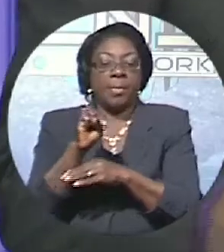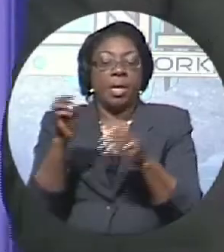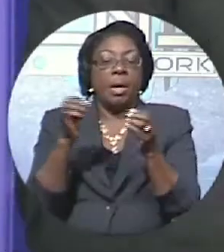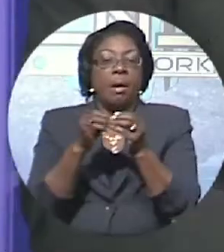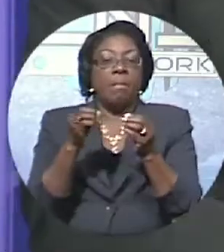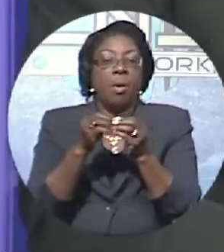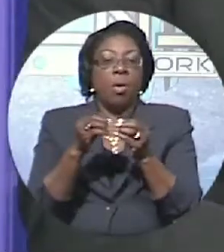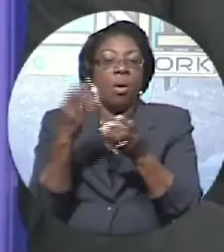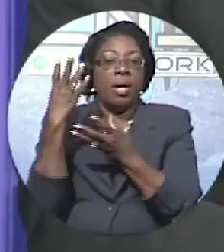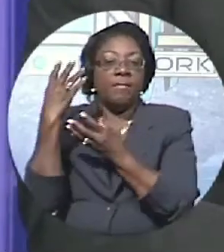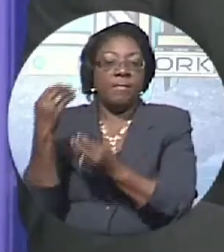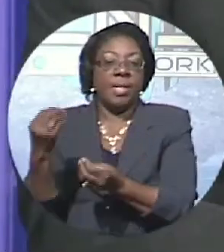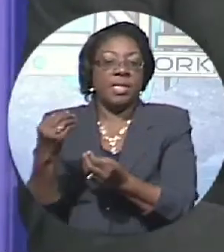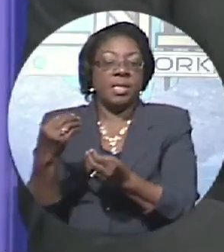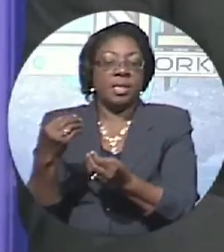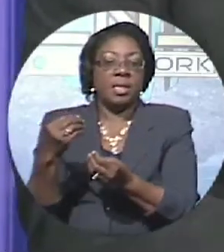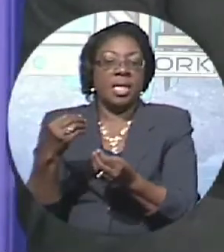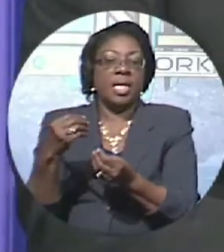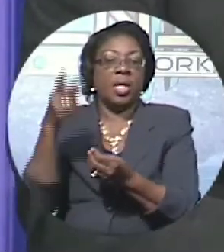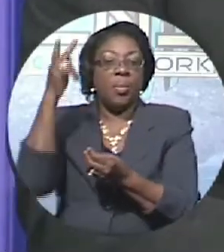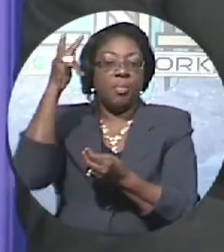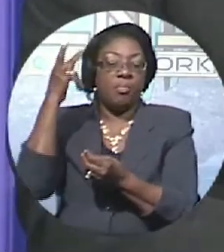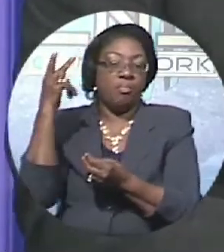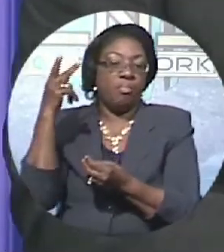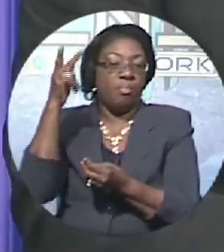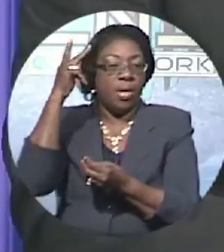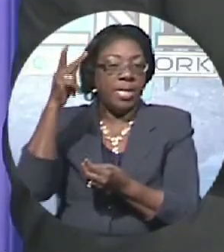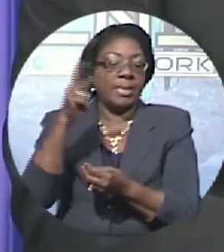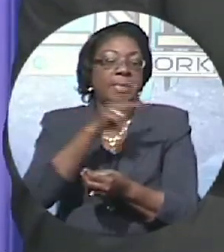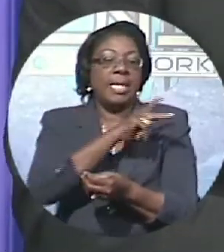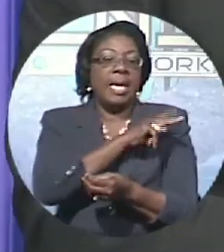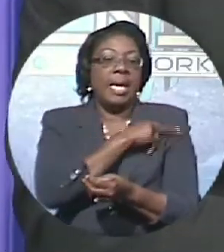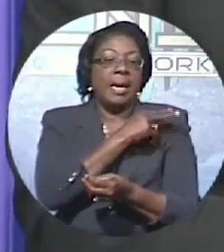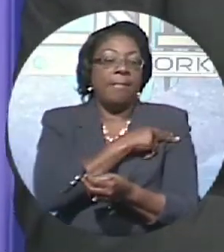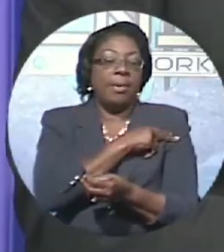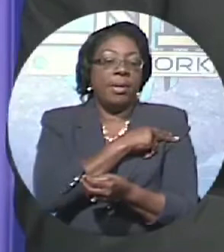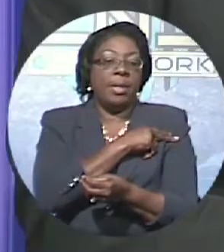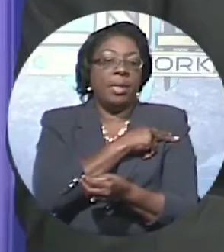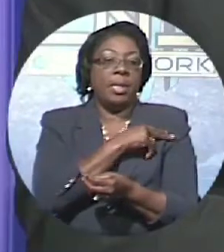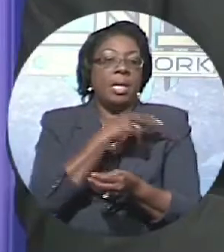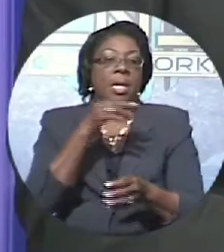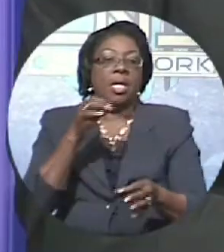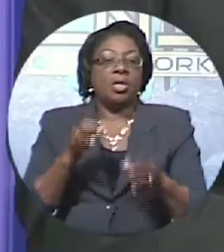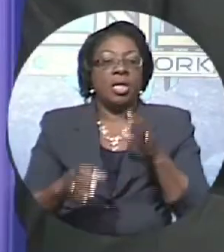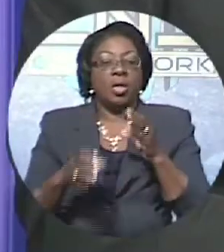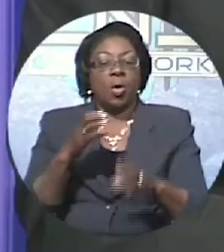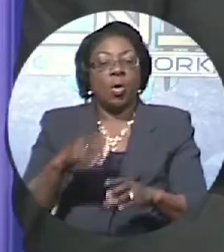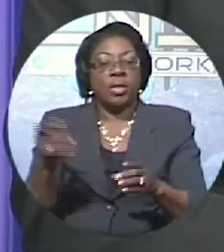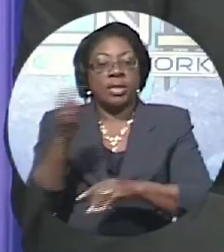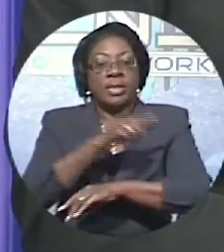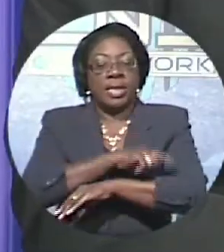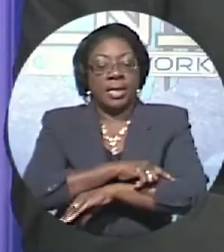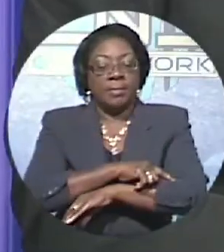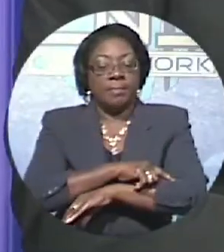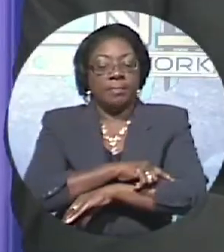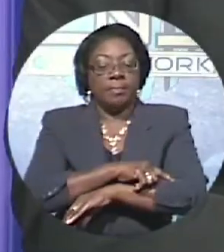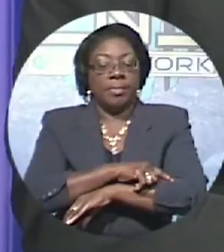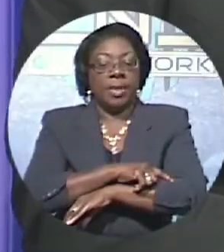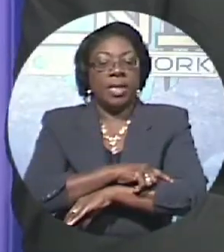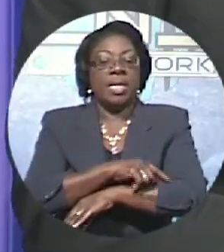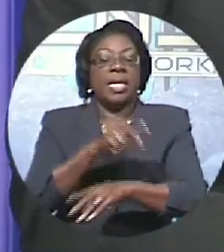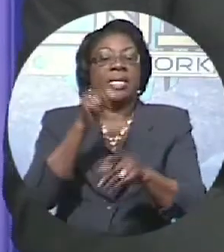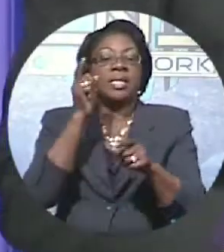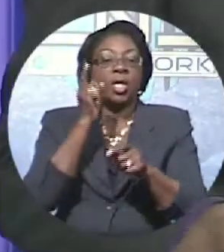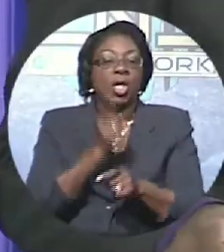More details emerging in the Prince Hepburn murder trial today. Hepburn is accused of the brutal murder of Nellie Brown Cox some 2 years ago. Vern Carey was in